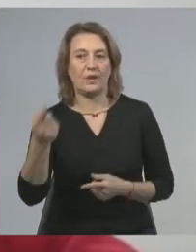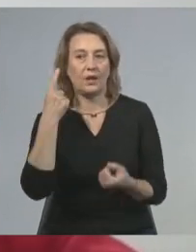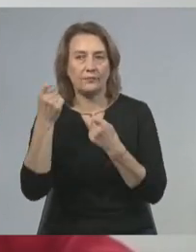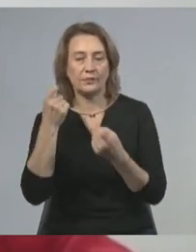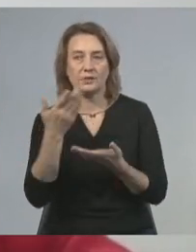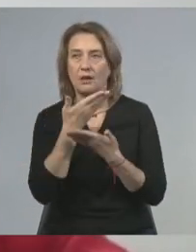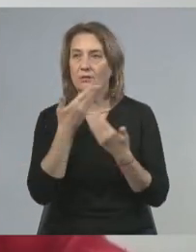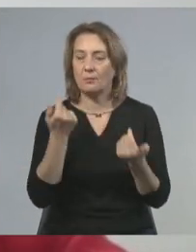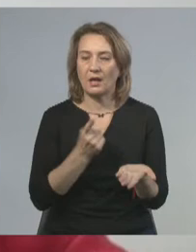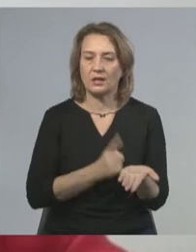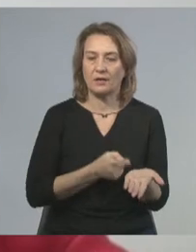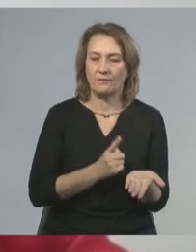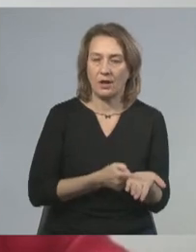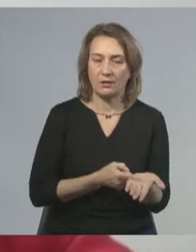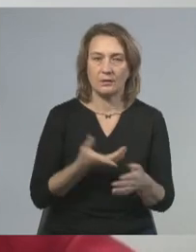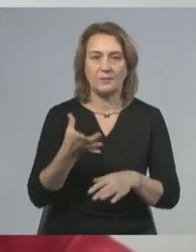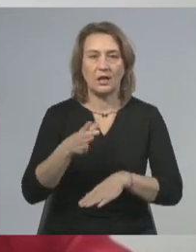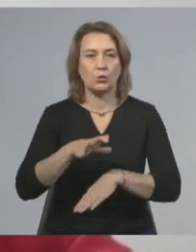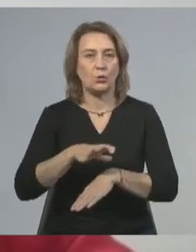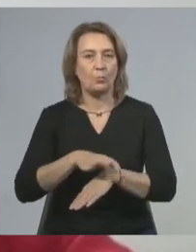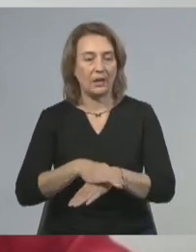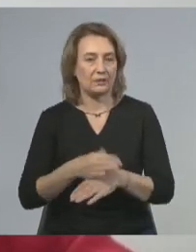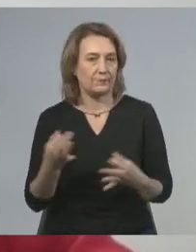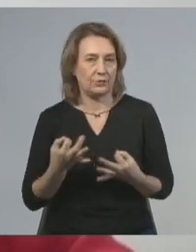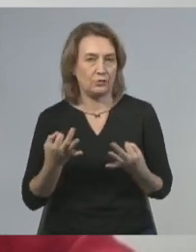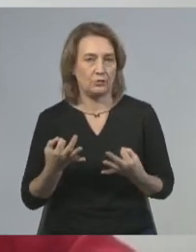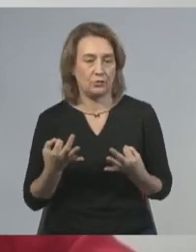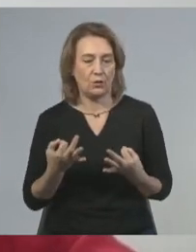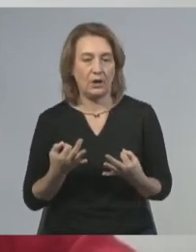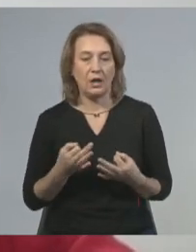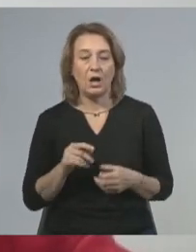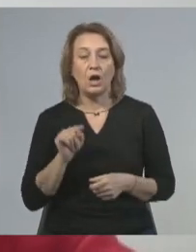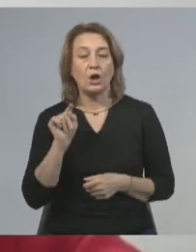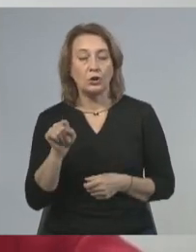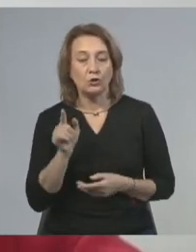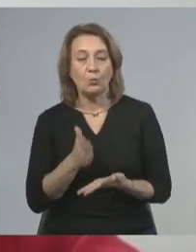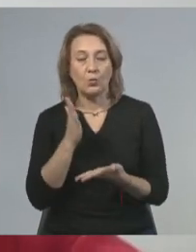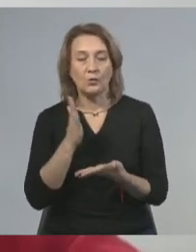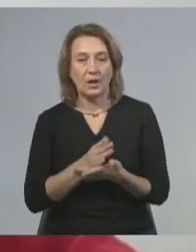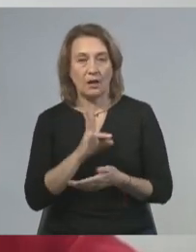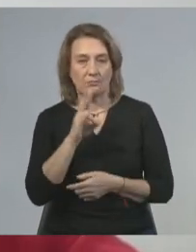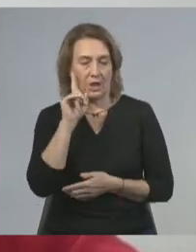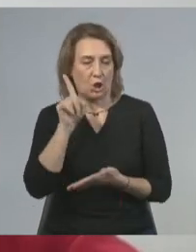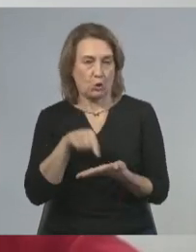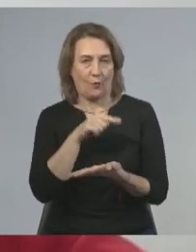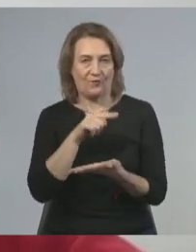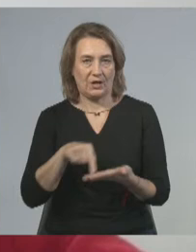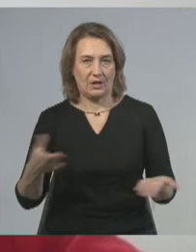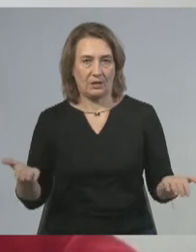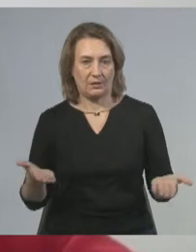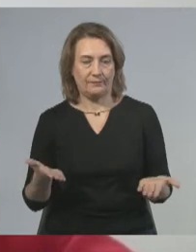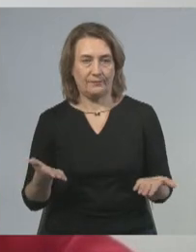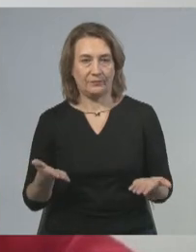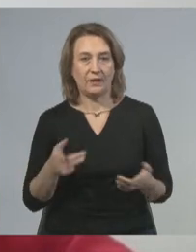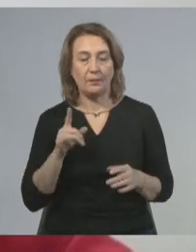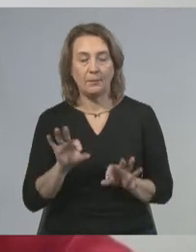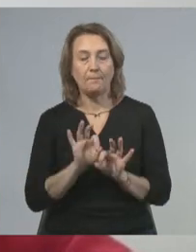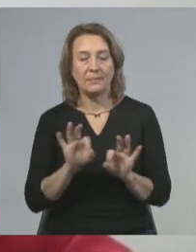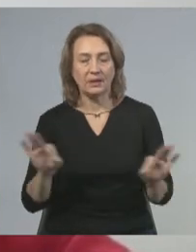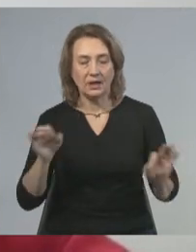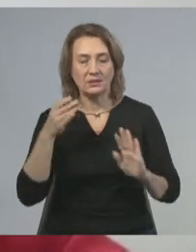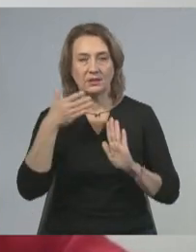these uh institutions and to have special to have facts and to have the full information